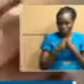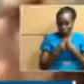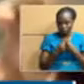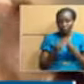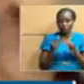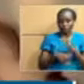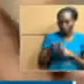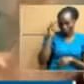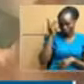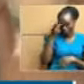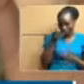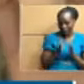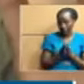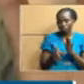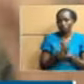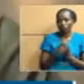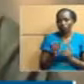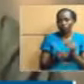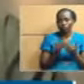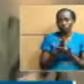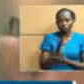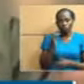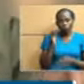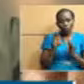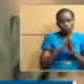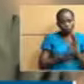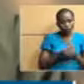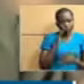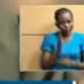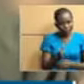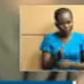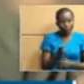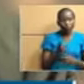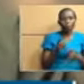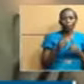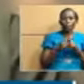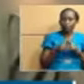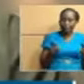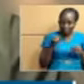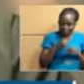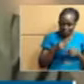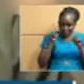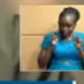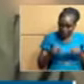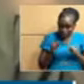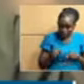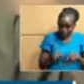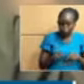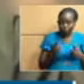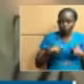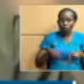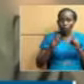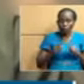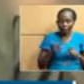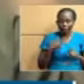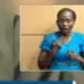the legislation. Yes, the constitution is there, protocols are there, but internally here, we need to codify and protect